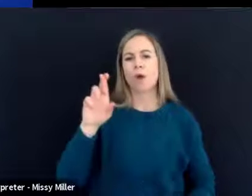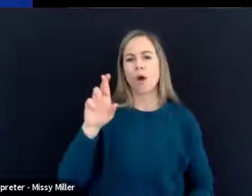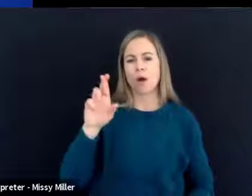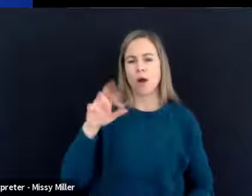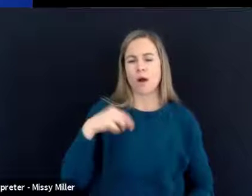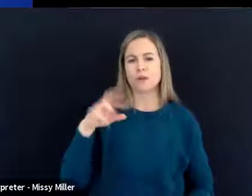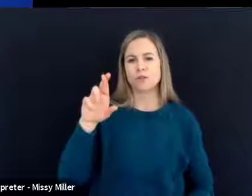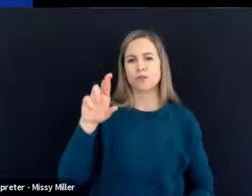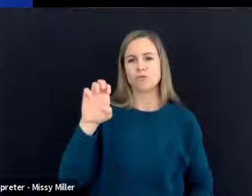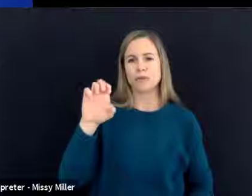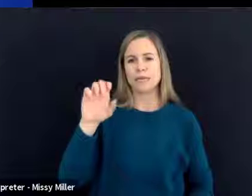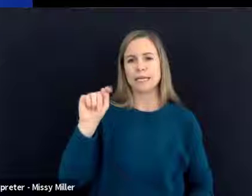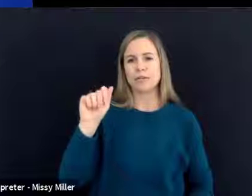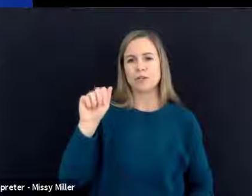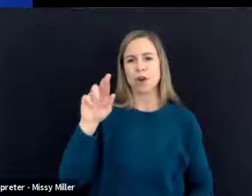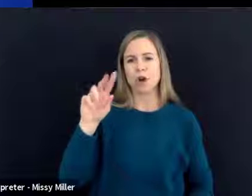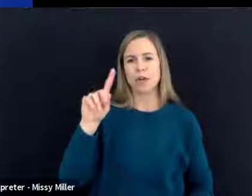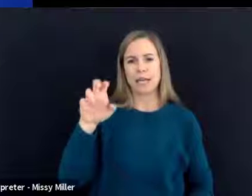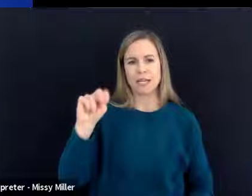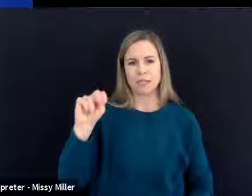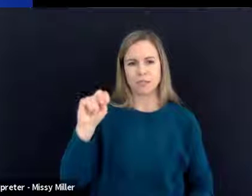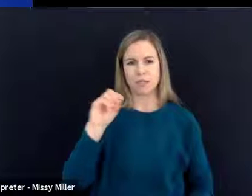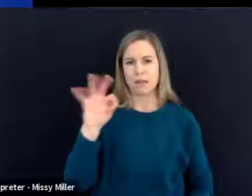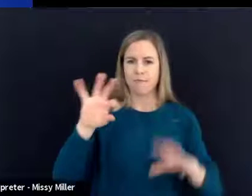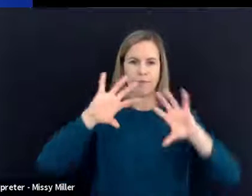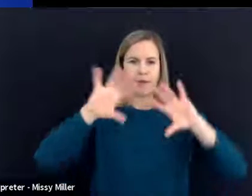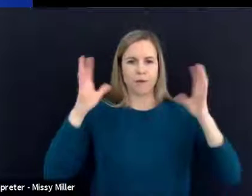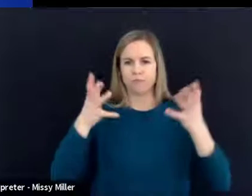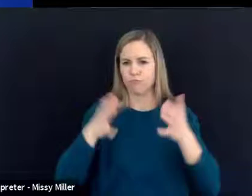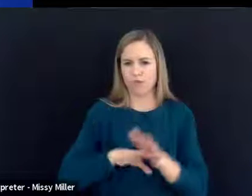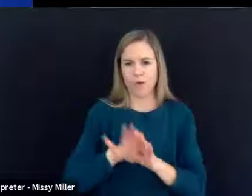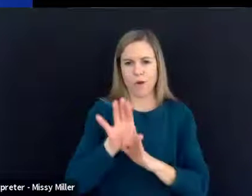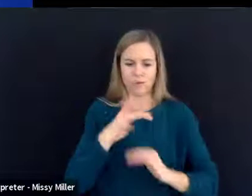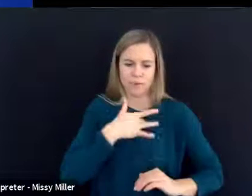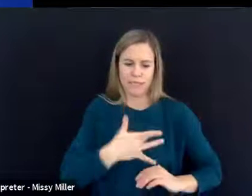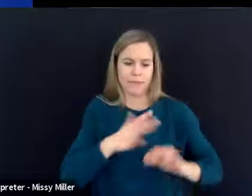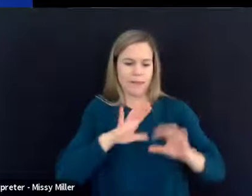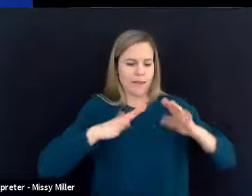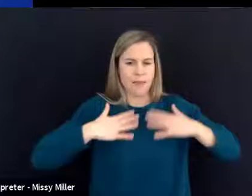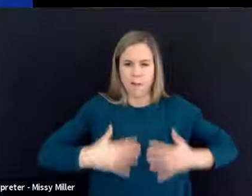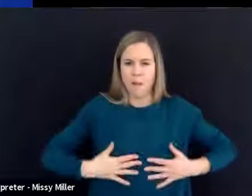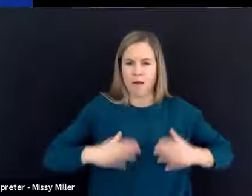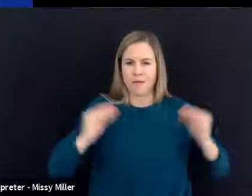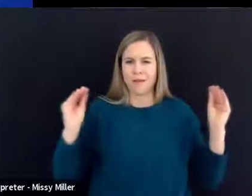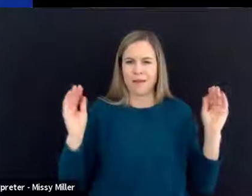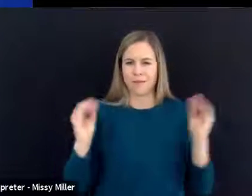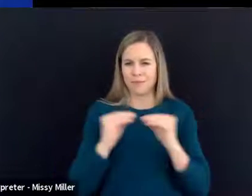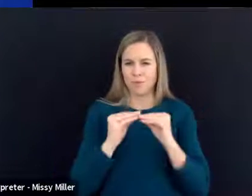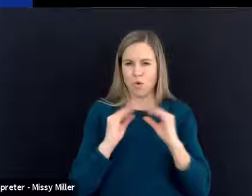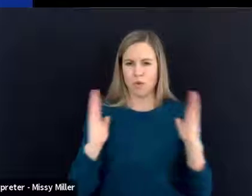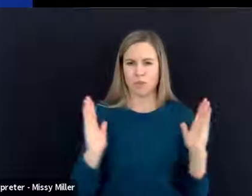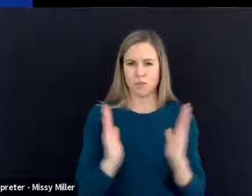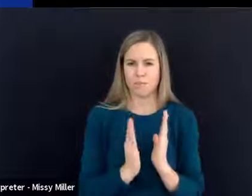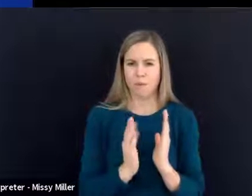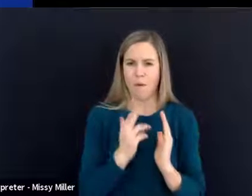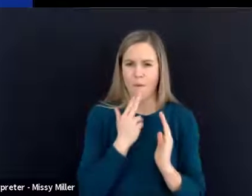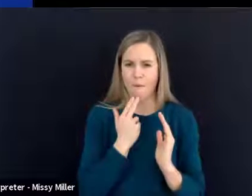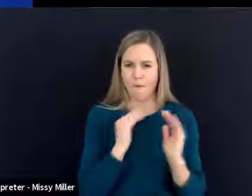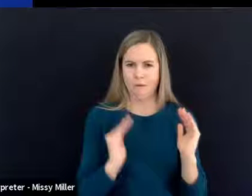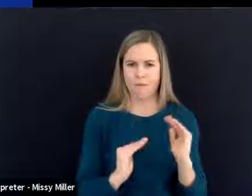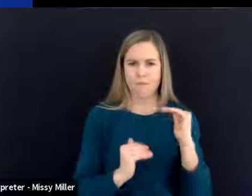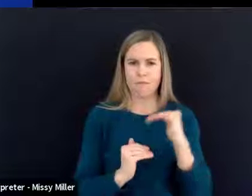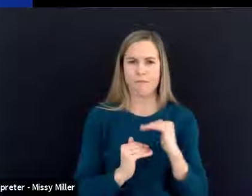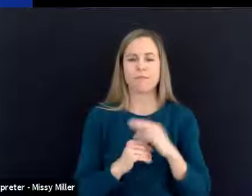So typically individuals with charge are sort of smaller in stature. The G stands for